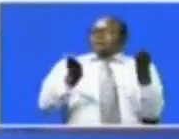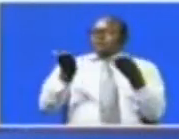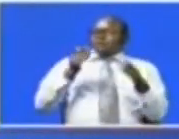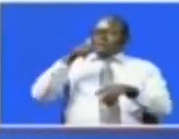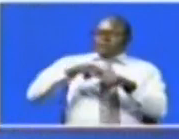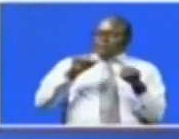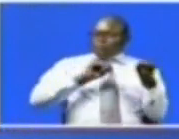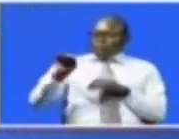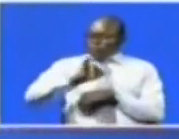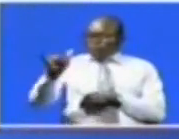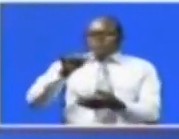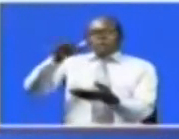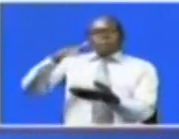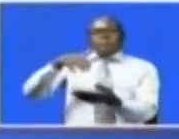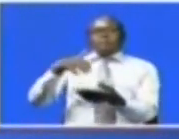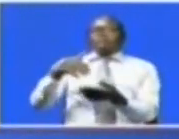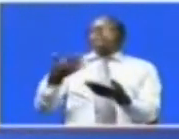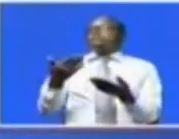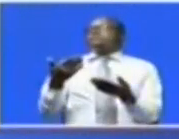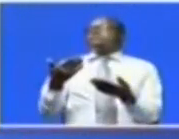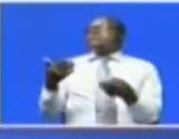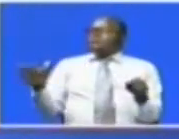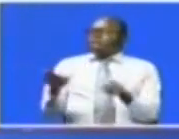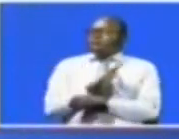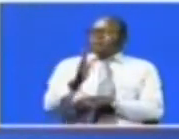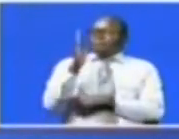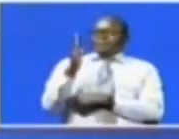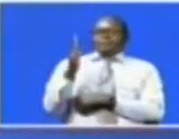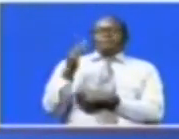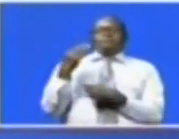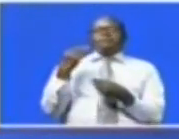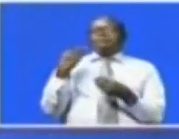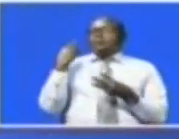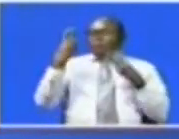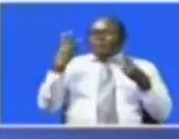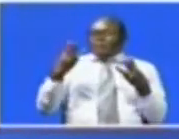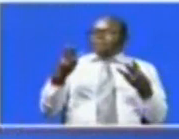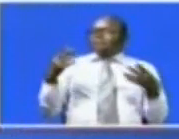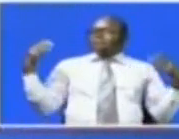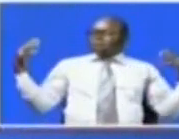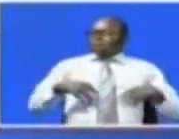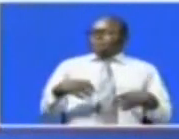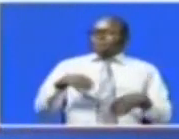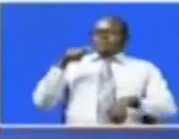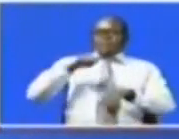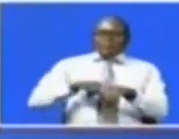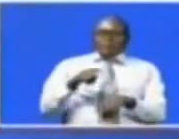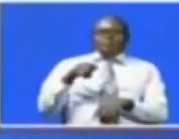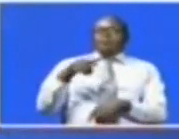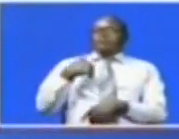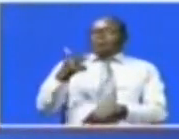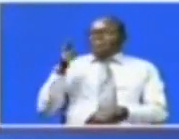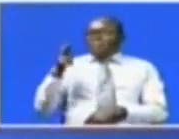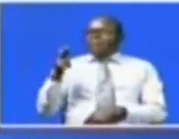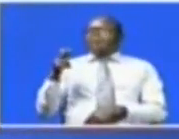you go into those malls completely armed is worrying. It's disheartening to see yourself going in when you're armed and you have things